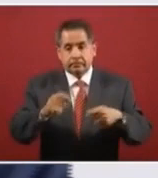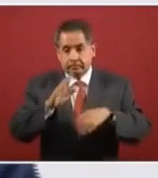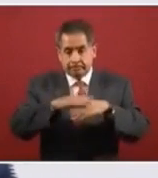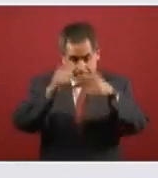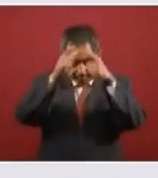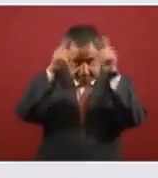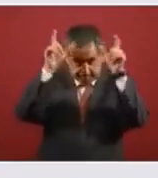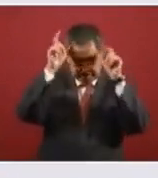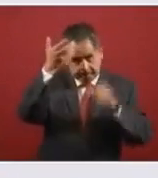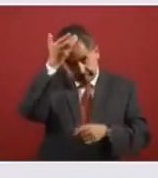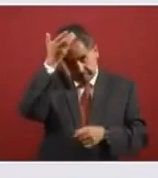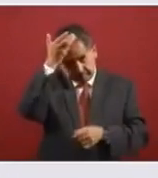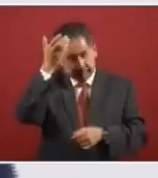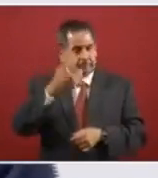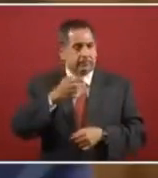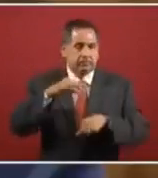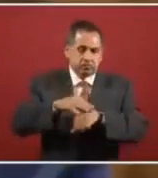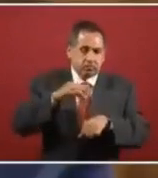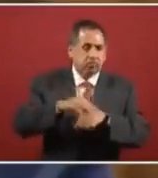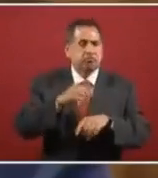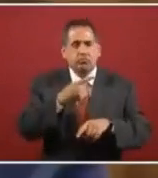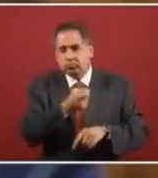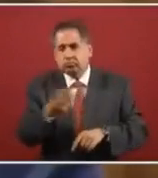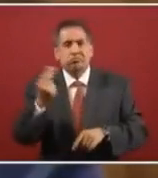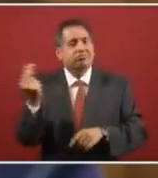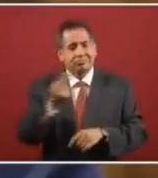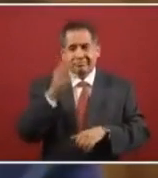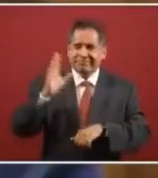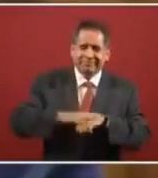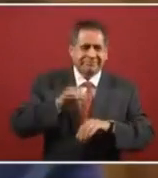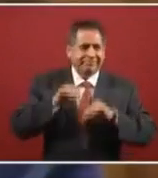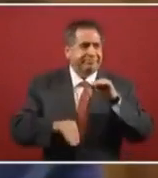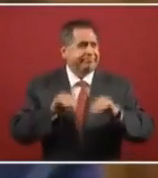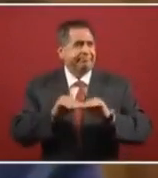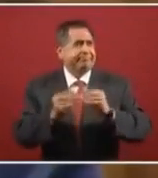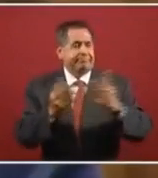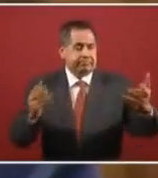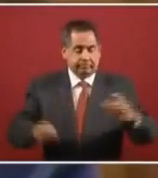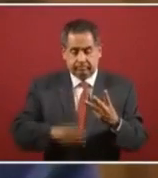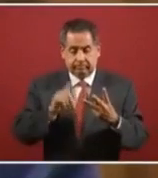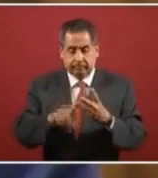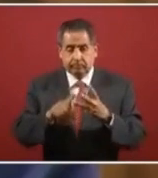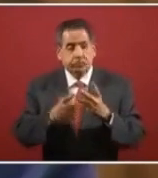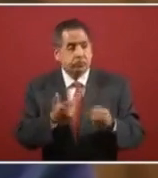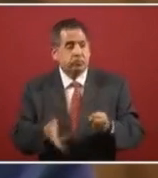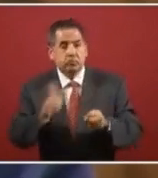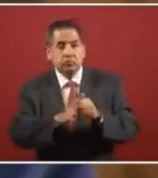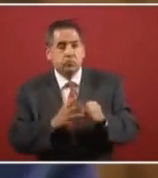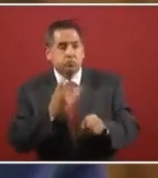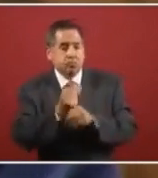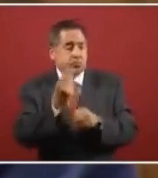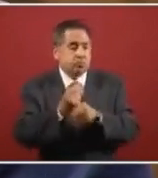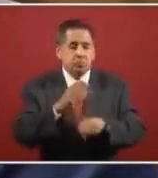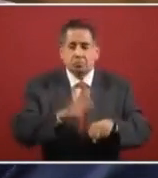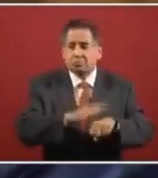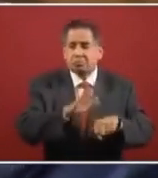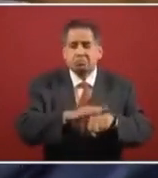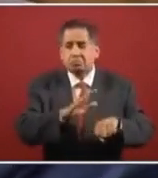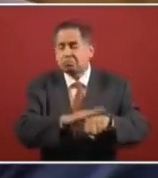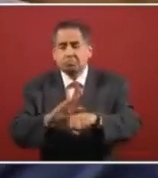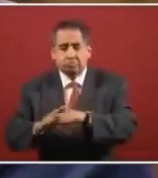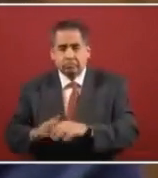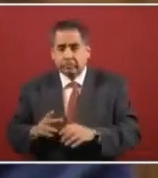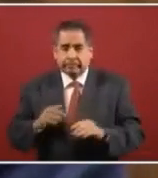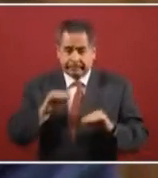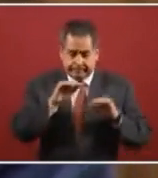the assignation doctors and nurses and to amplify the